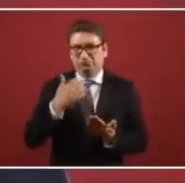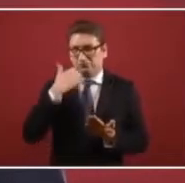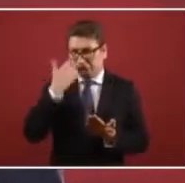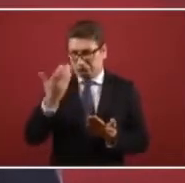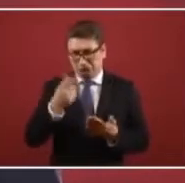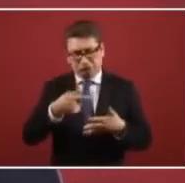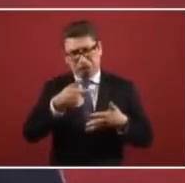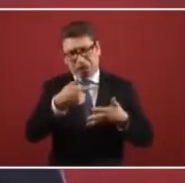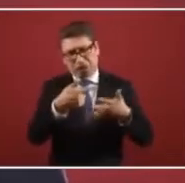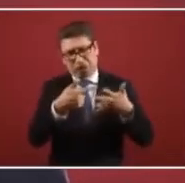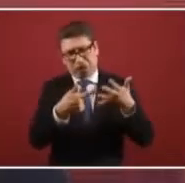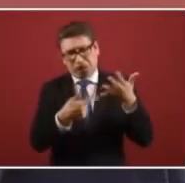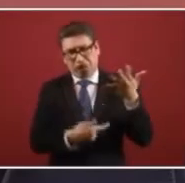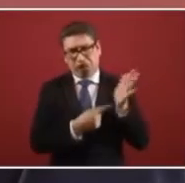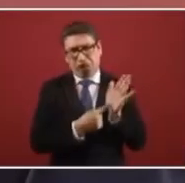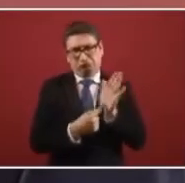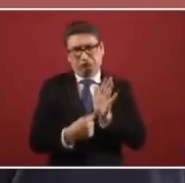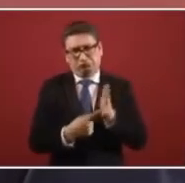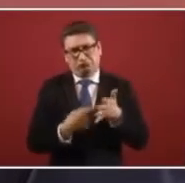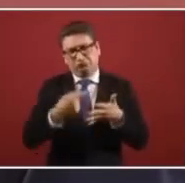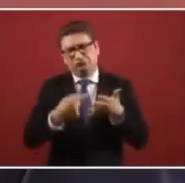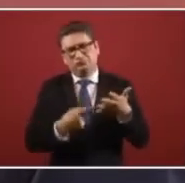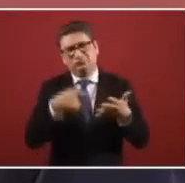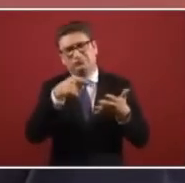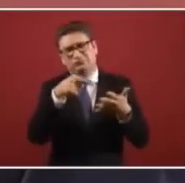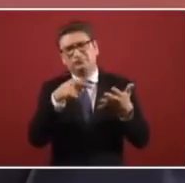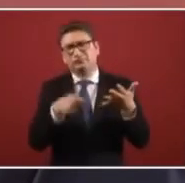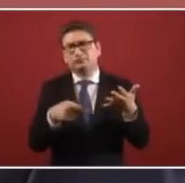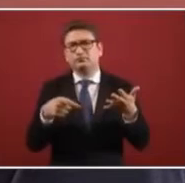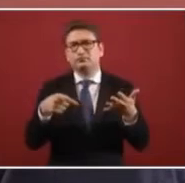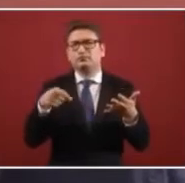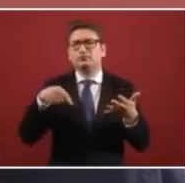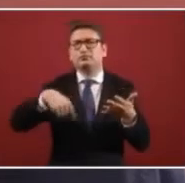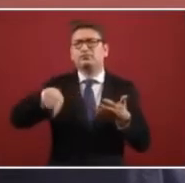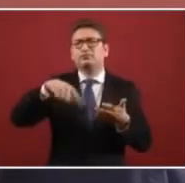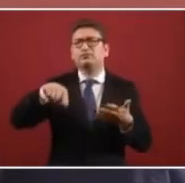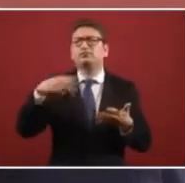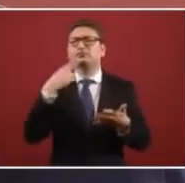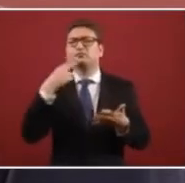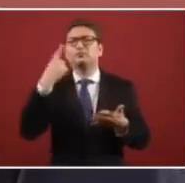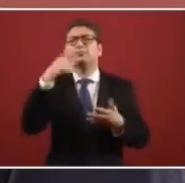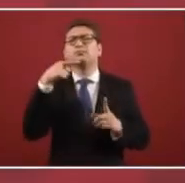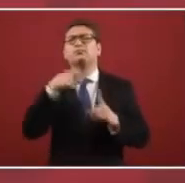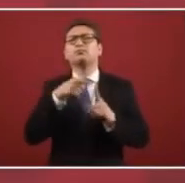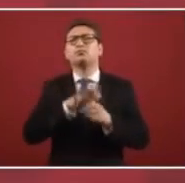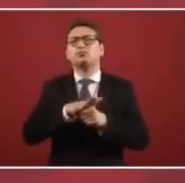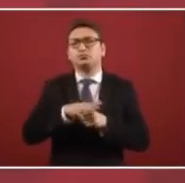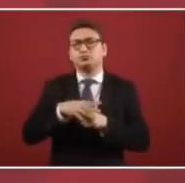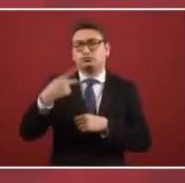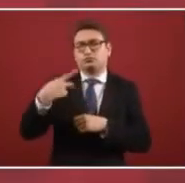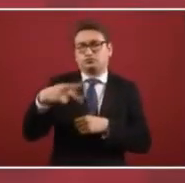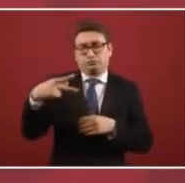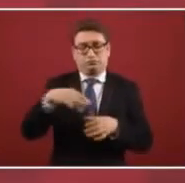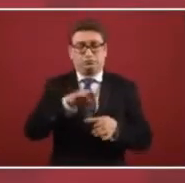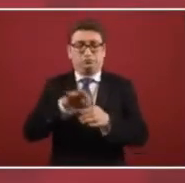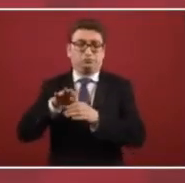I can even list them for you, that they utilized them with the purpose of electoral